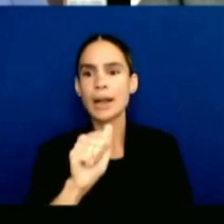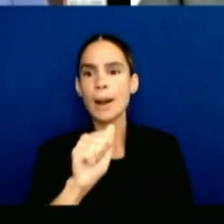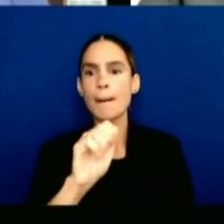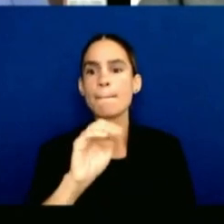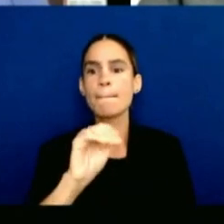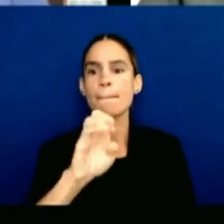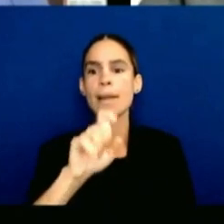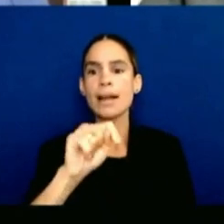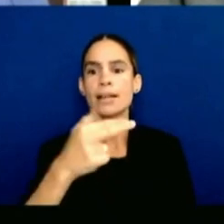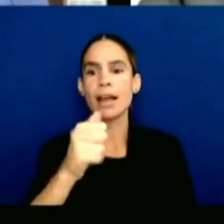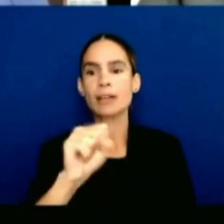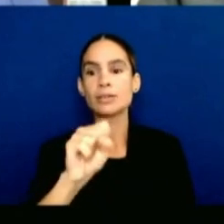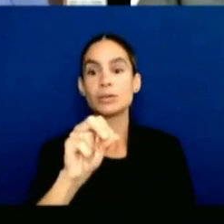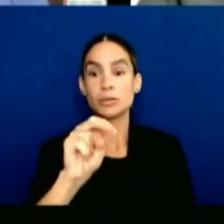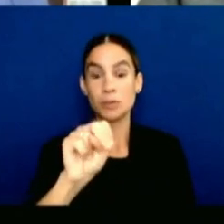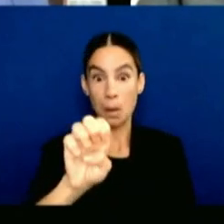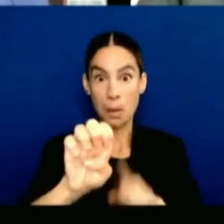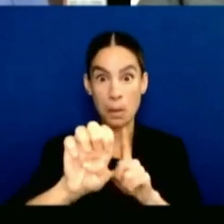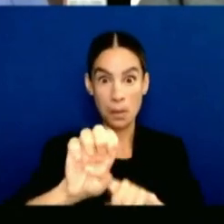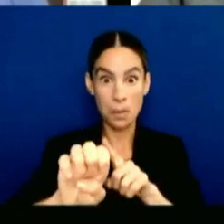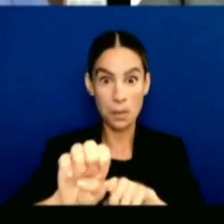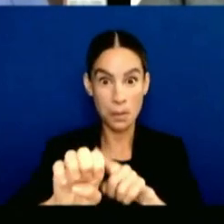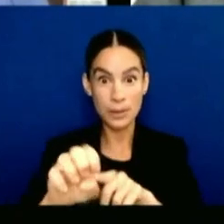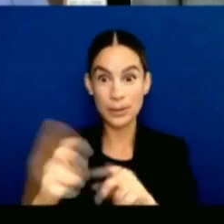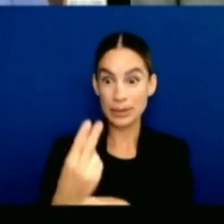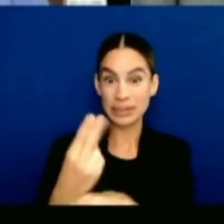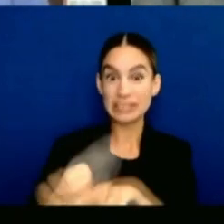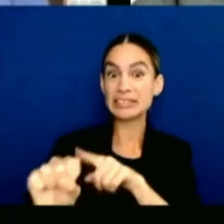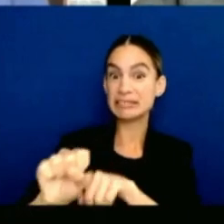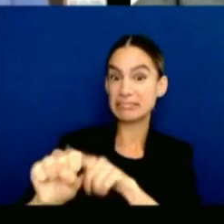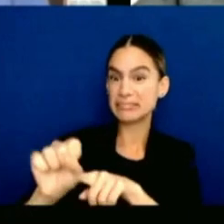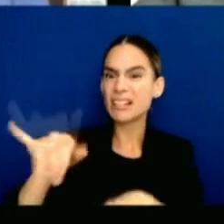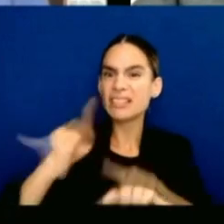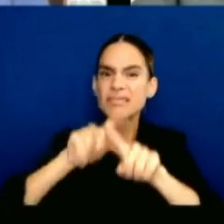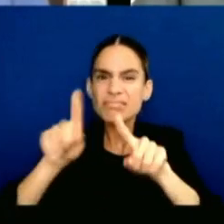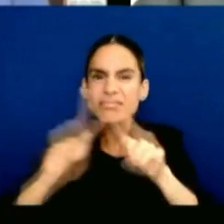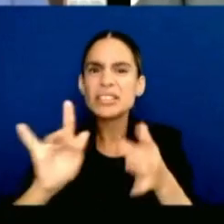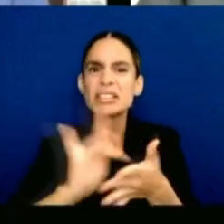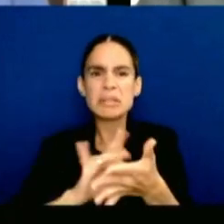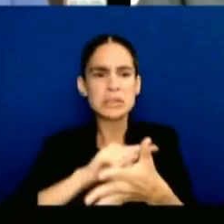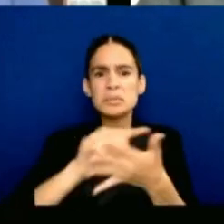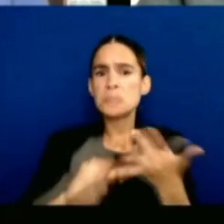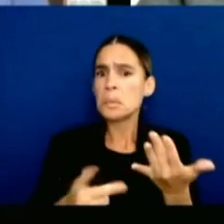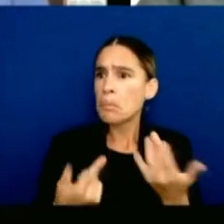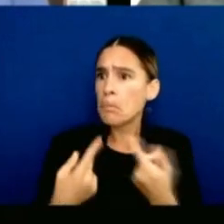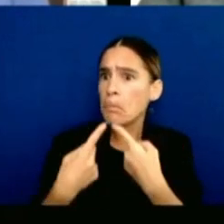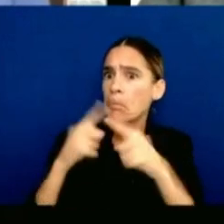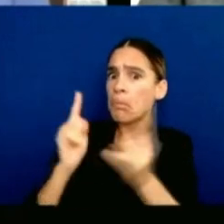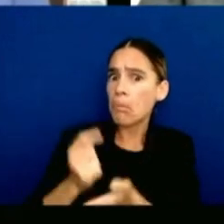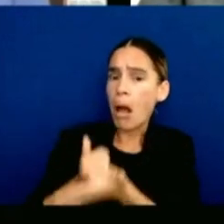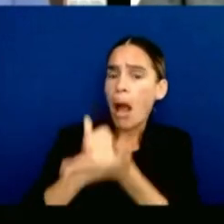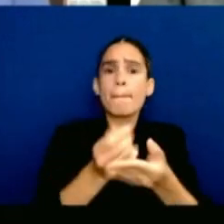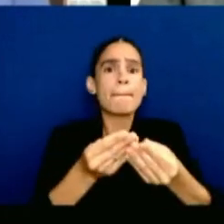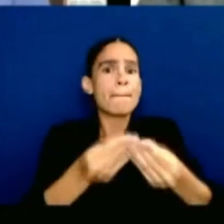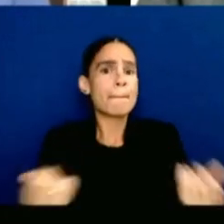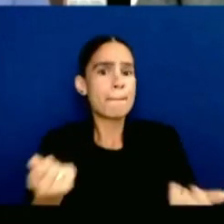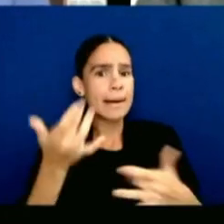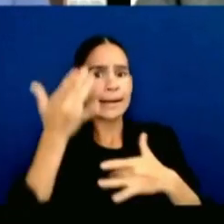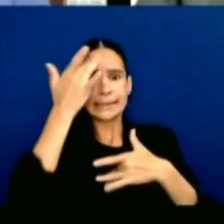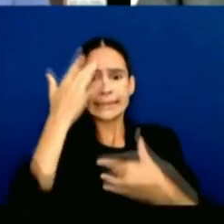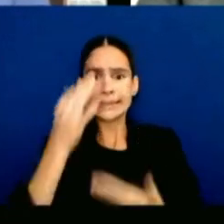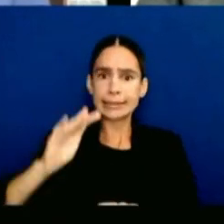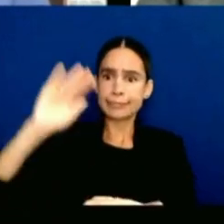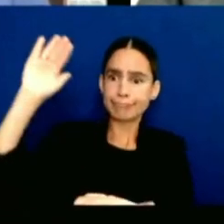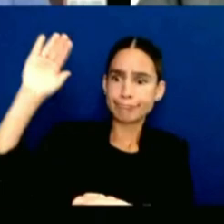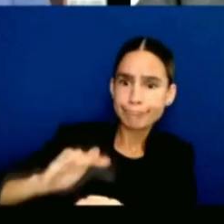statistically significantly in diminishing the deaths in ventilated patients, in patients on oxygen, but not in individuals